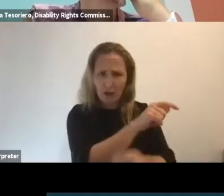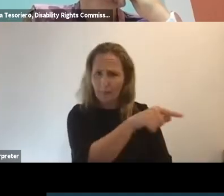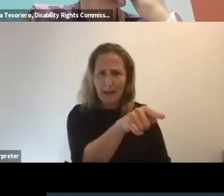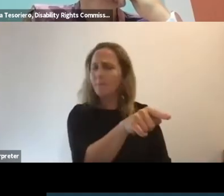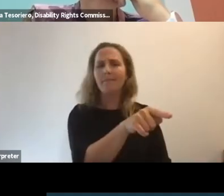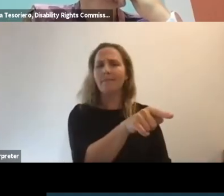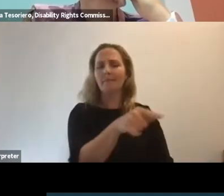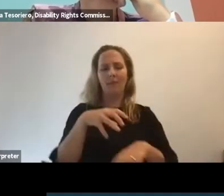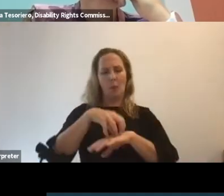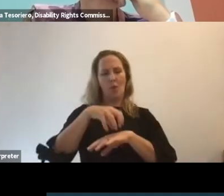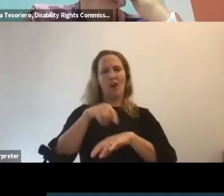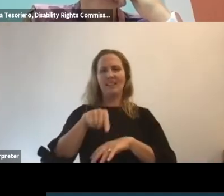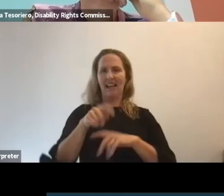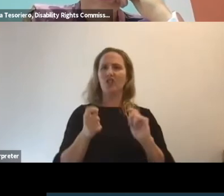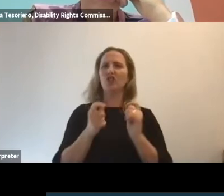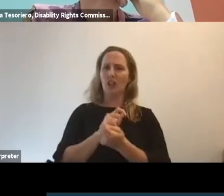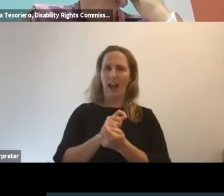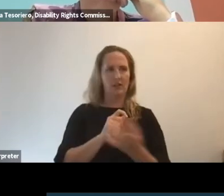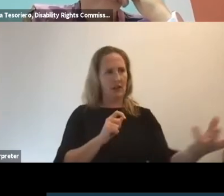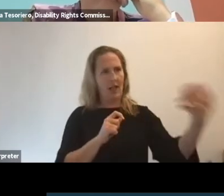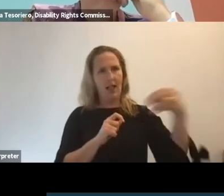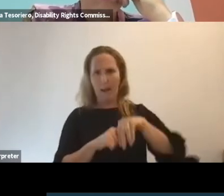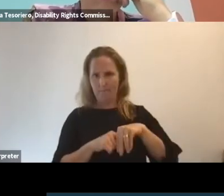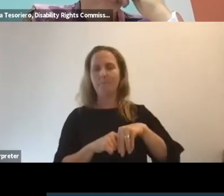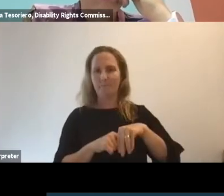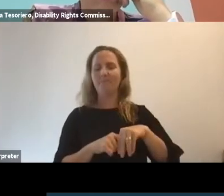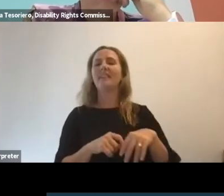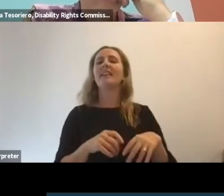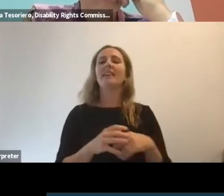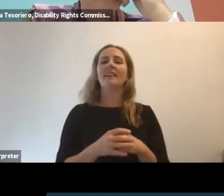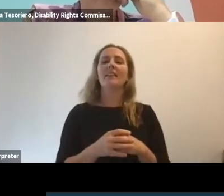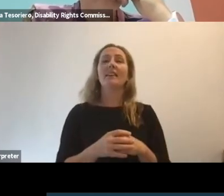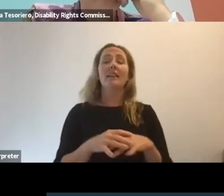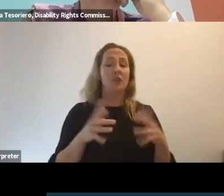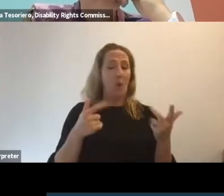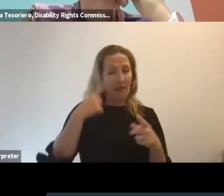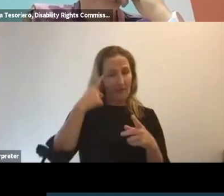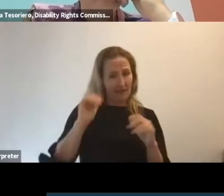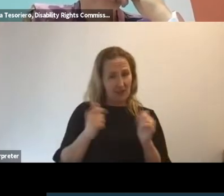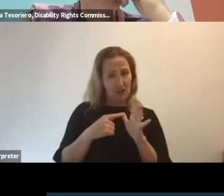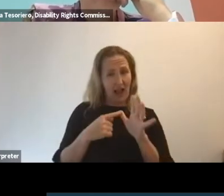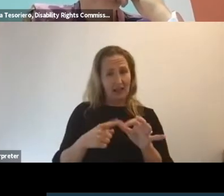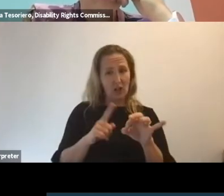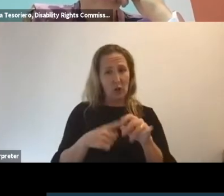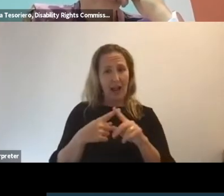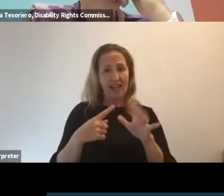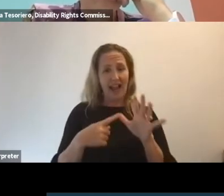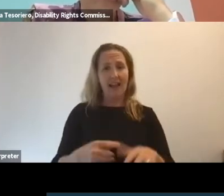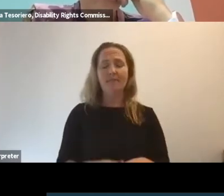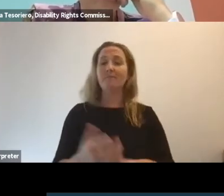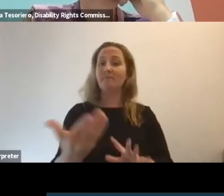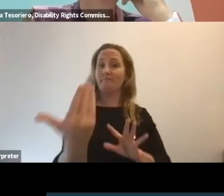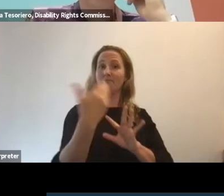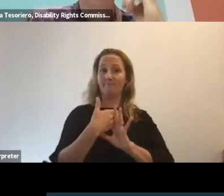think that one might answer the Q&A question, but yeah. If I can interject for a